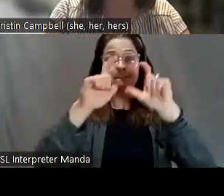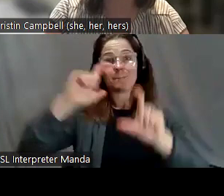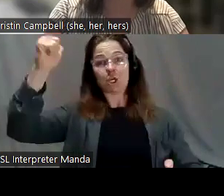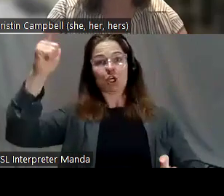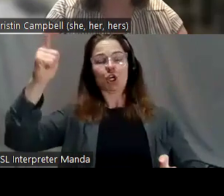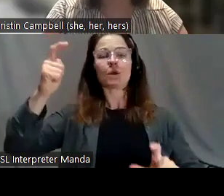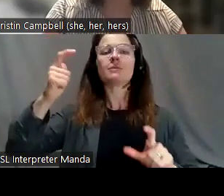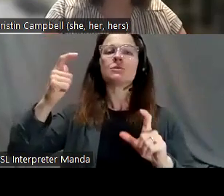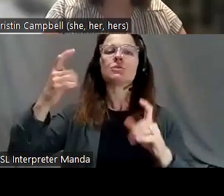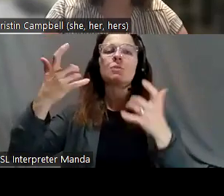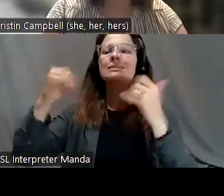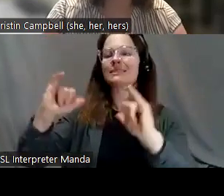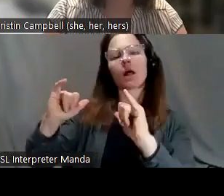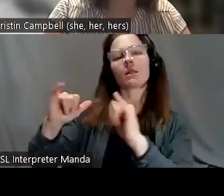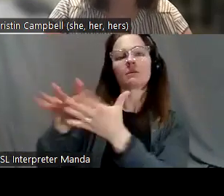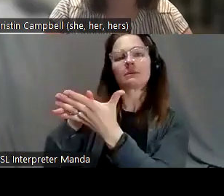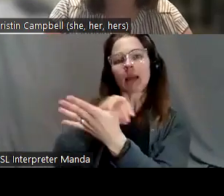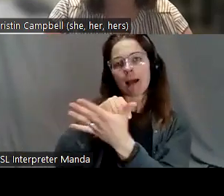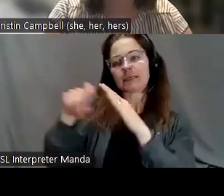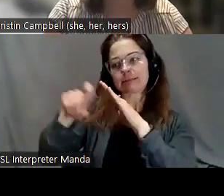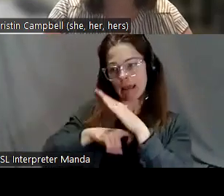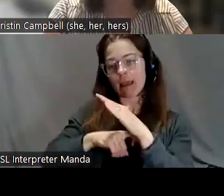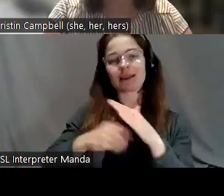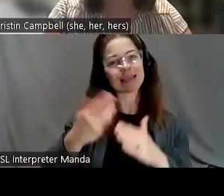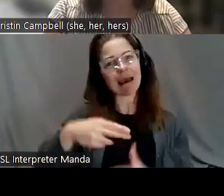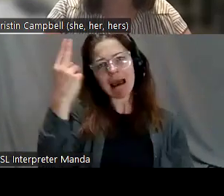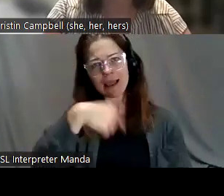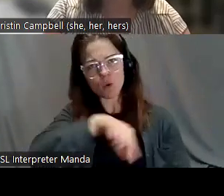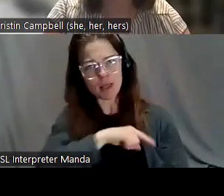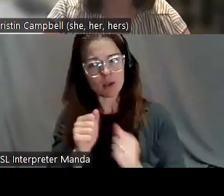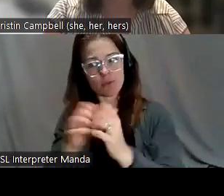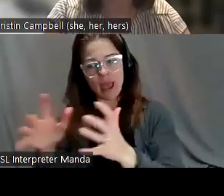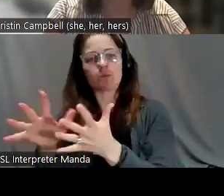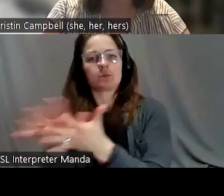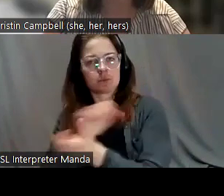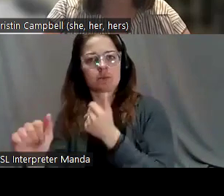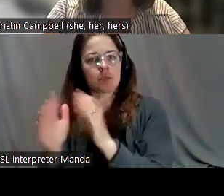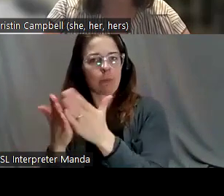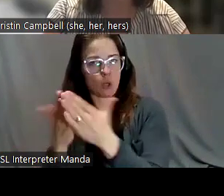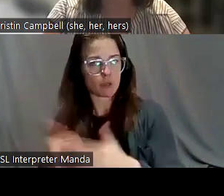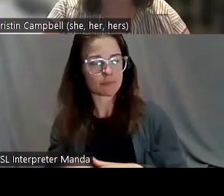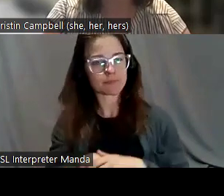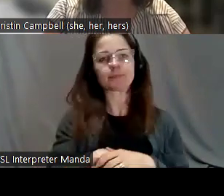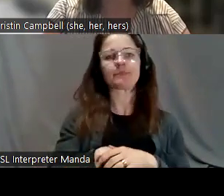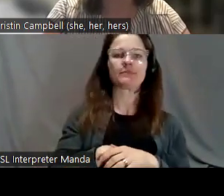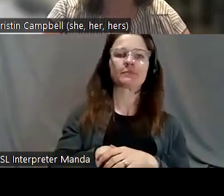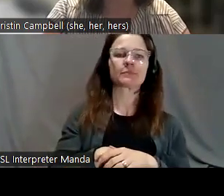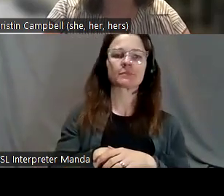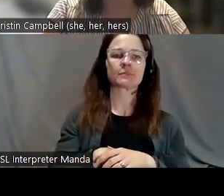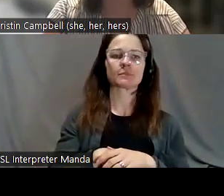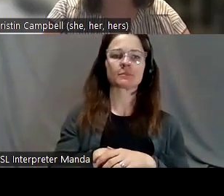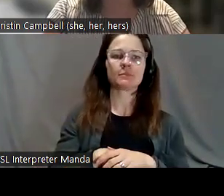be maintained while getting that high quality scan for good OCR. We also have